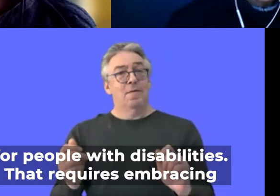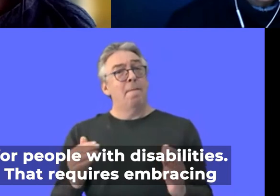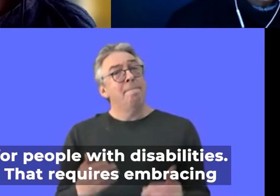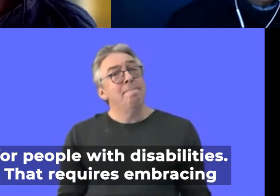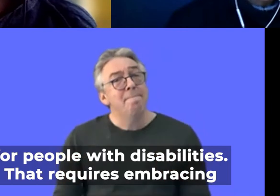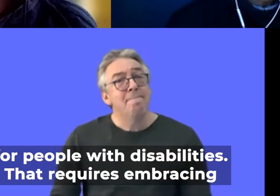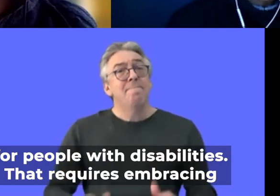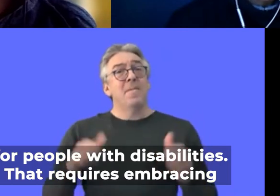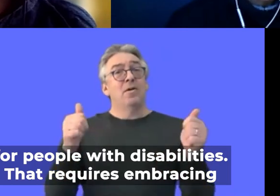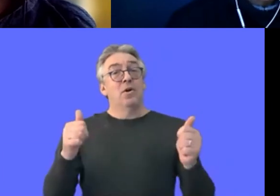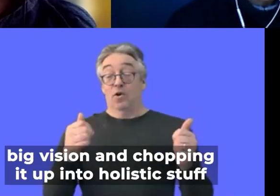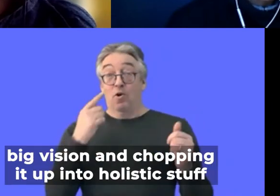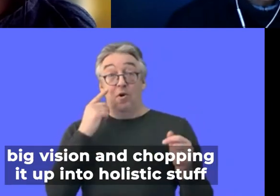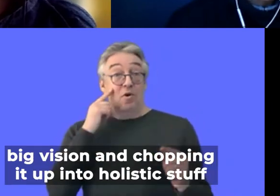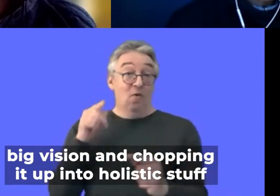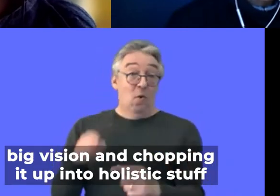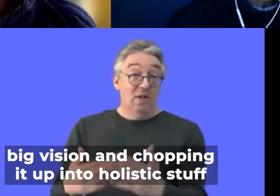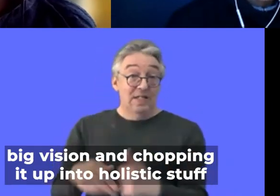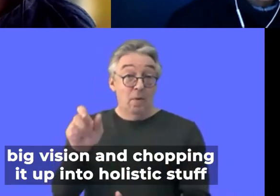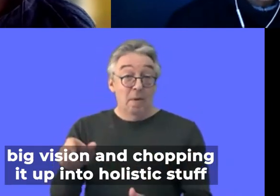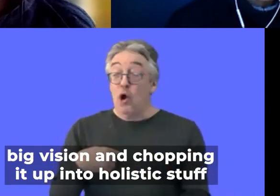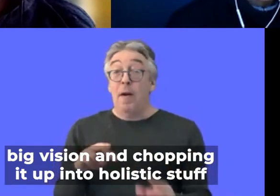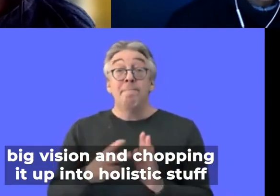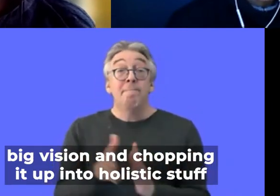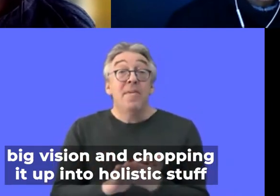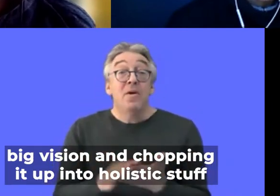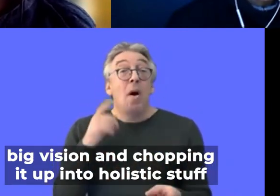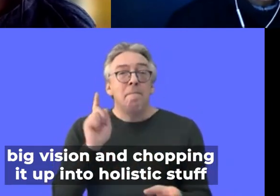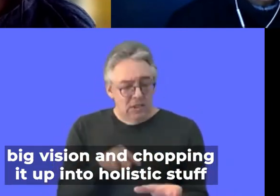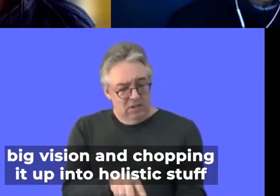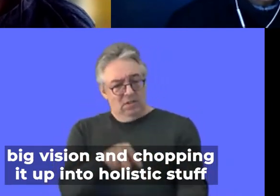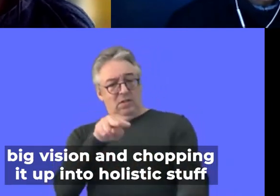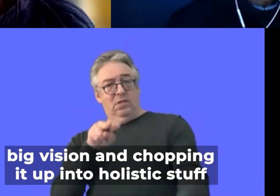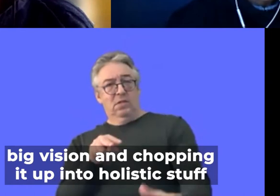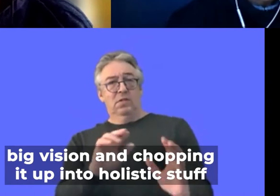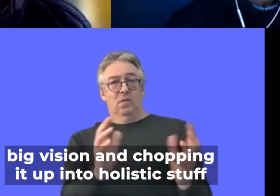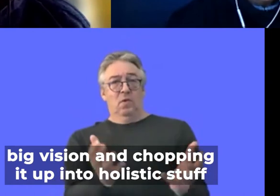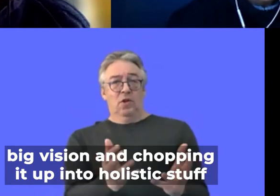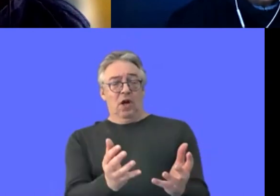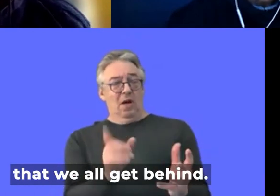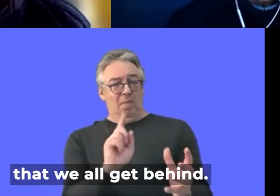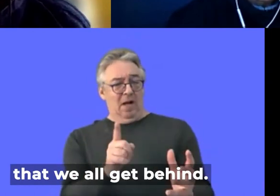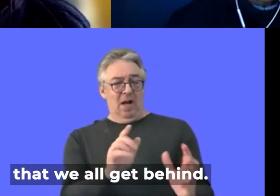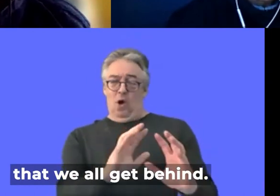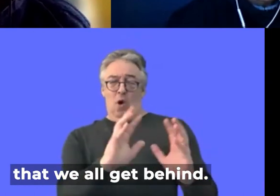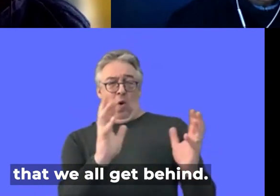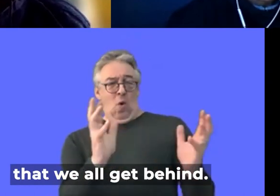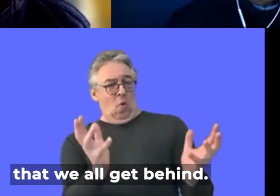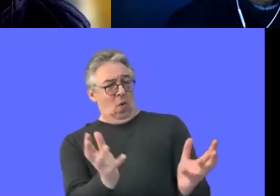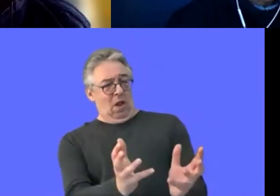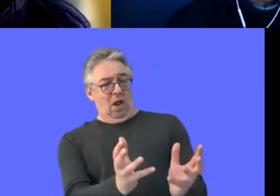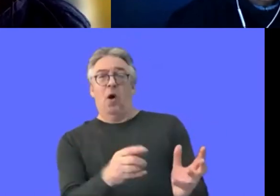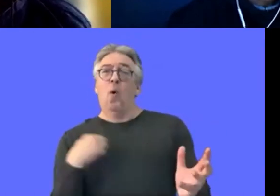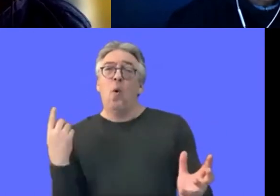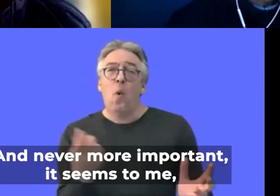That requires embracing big vision and chunking it up into holistic stuff that we all get